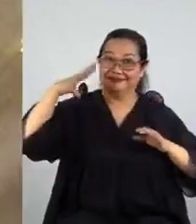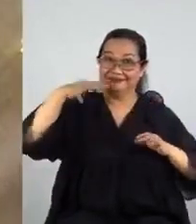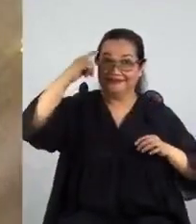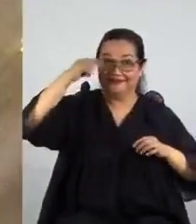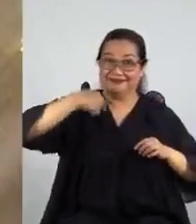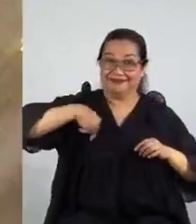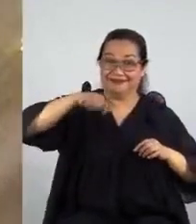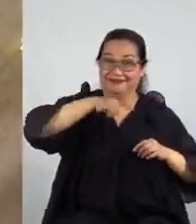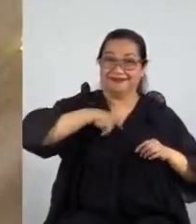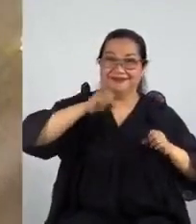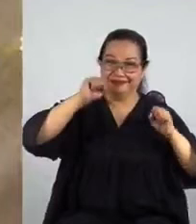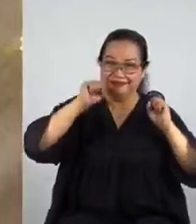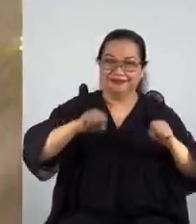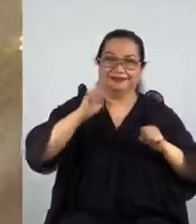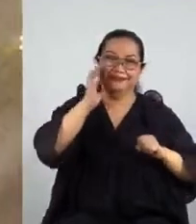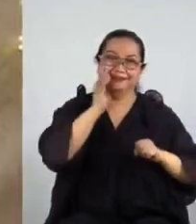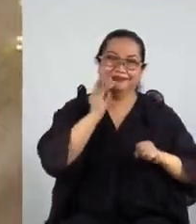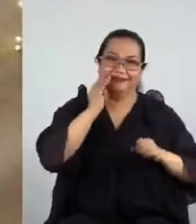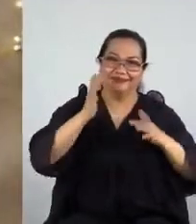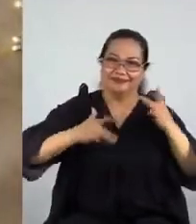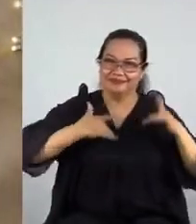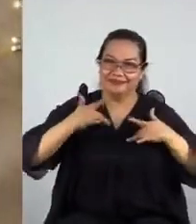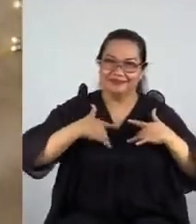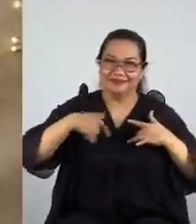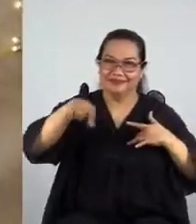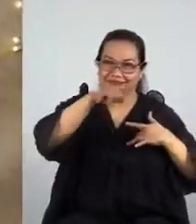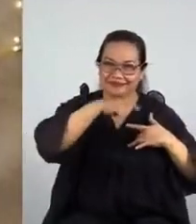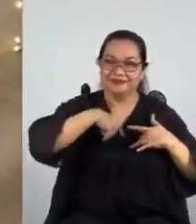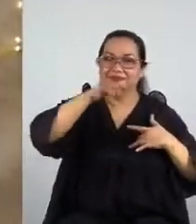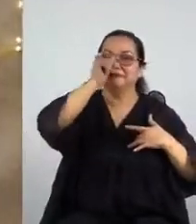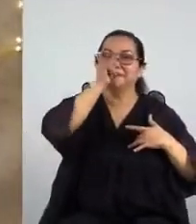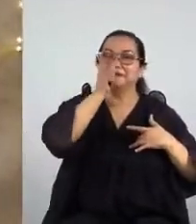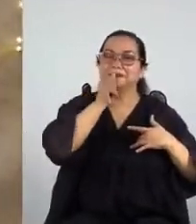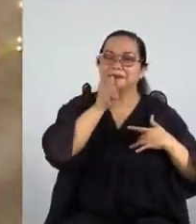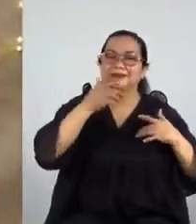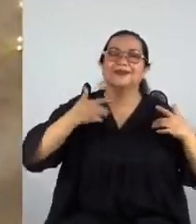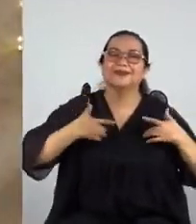are also able to experience joy as we endure.